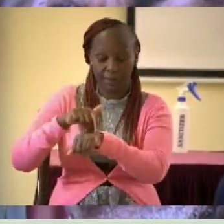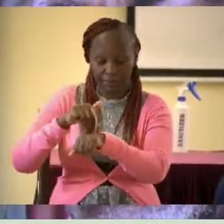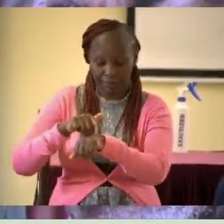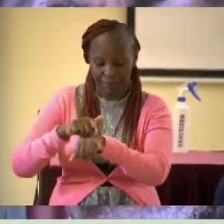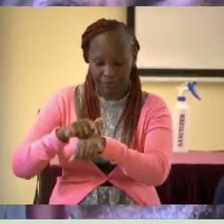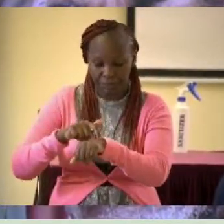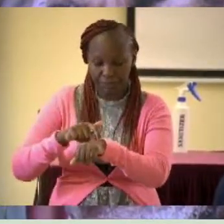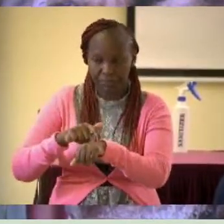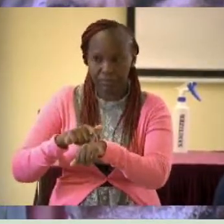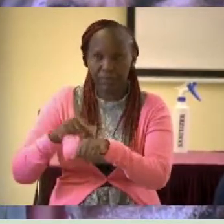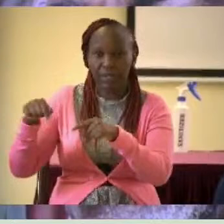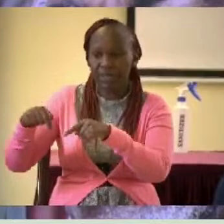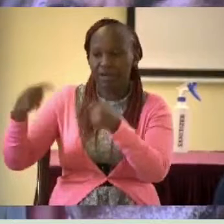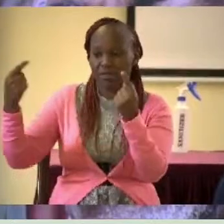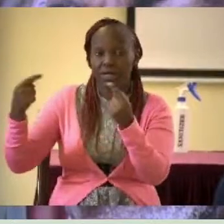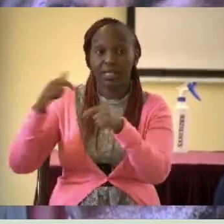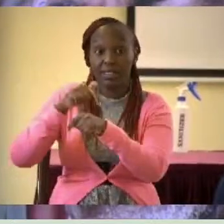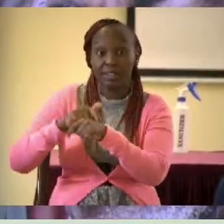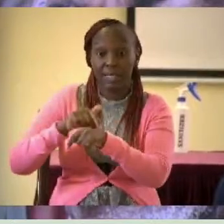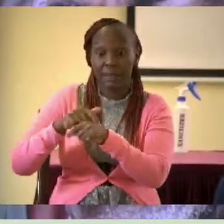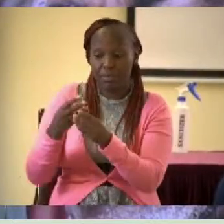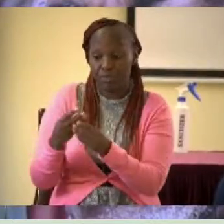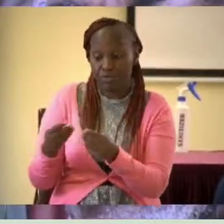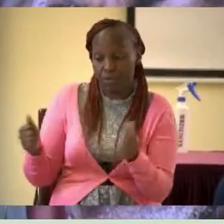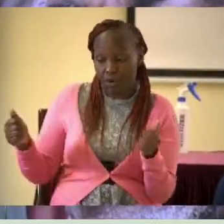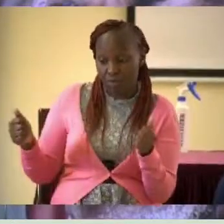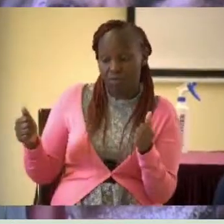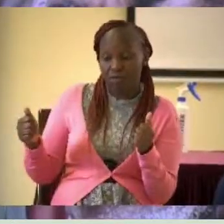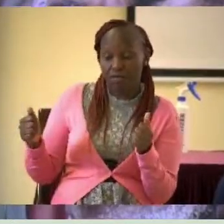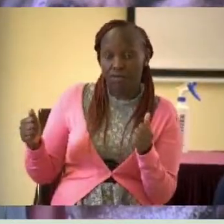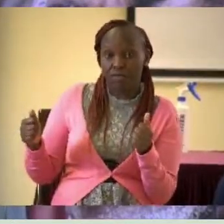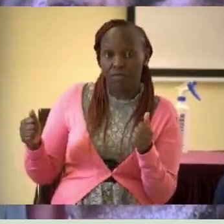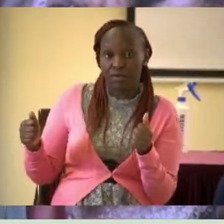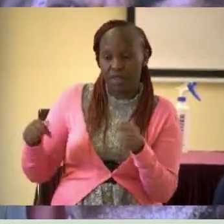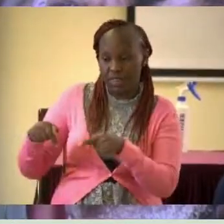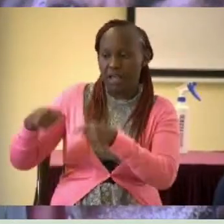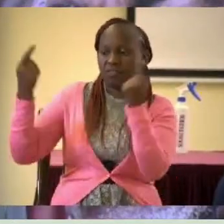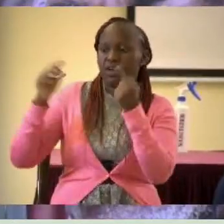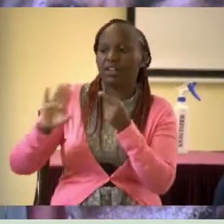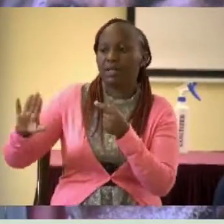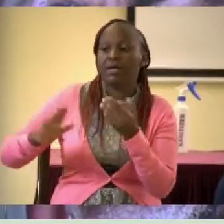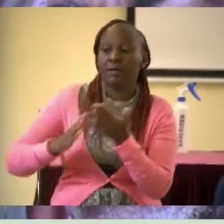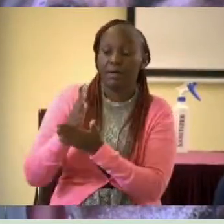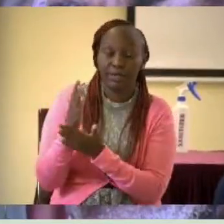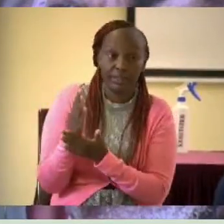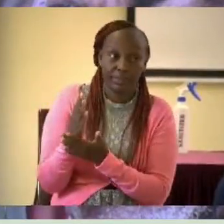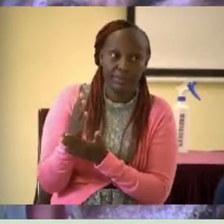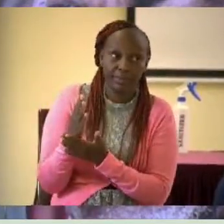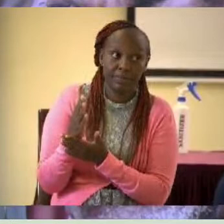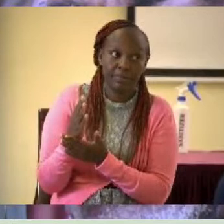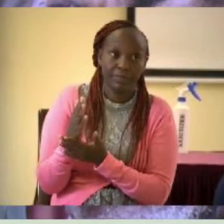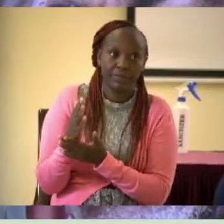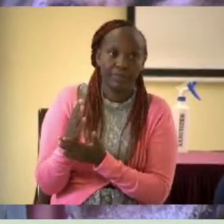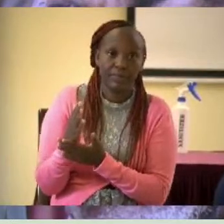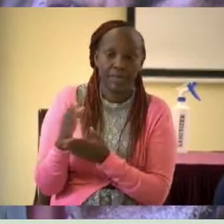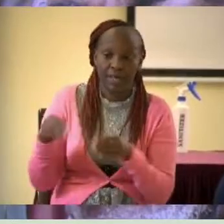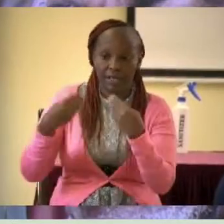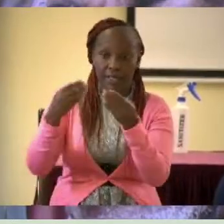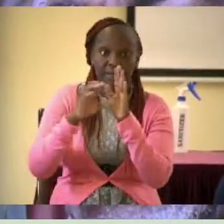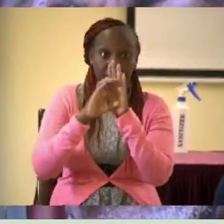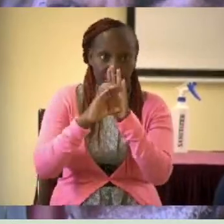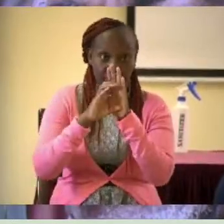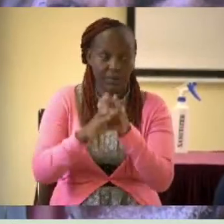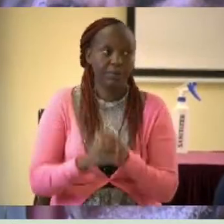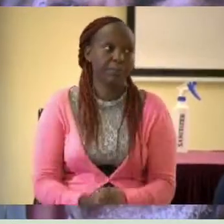they violate, in the process of solving them, they violate their rights. And I'll give you an